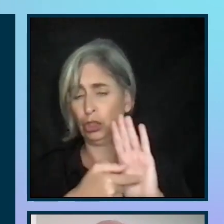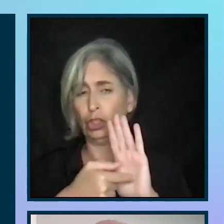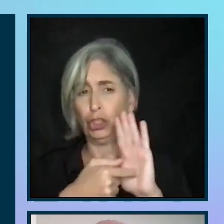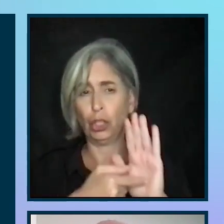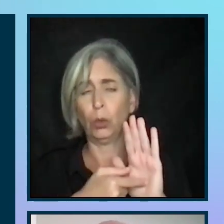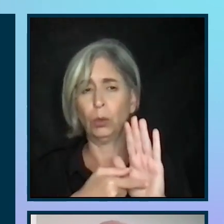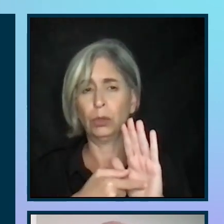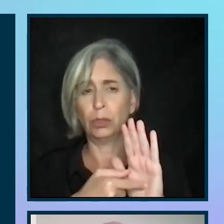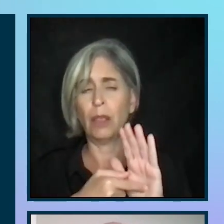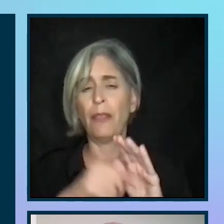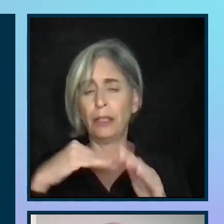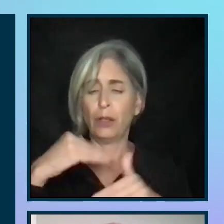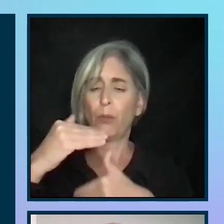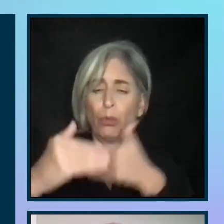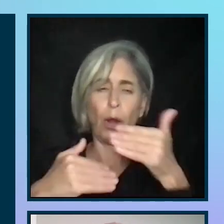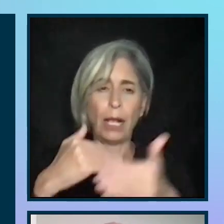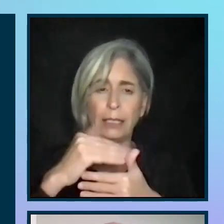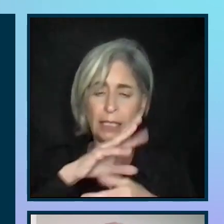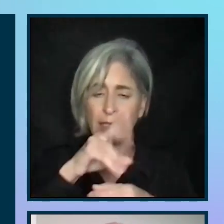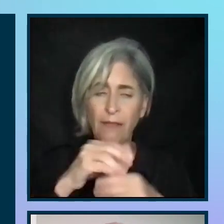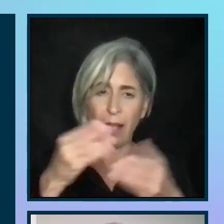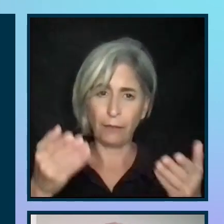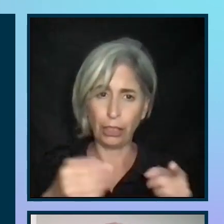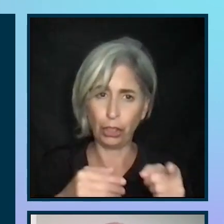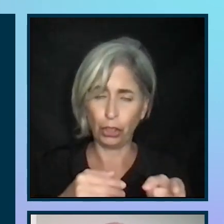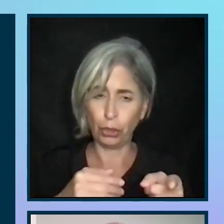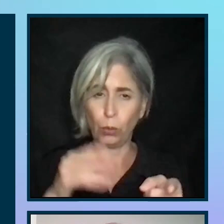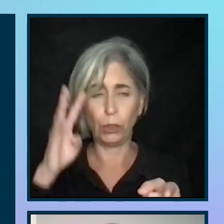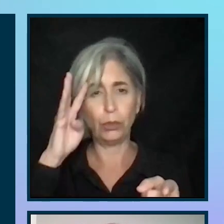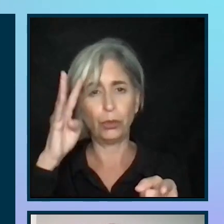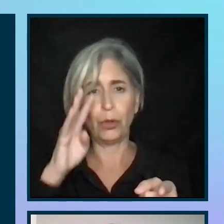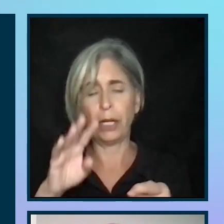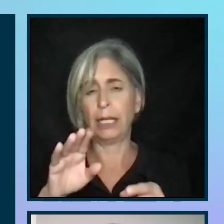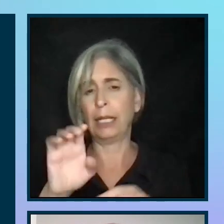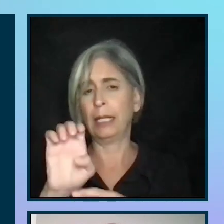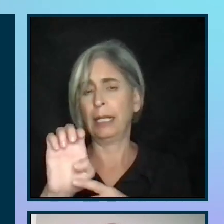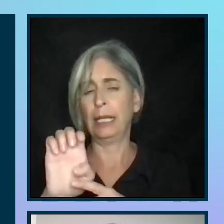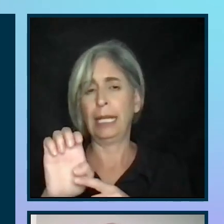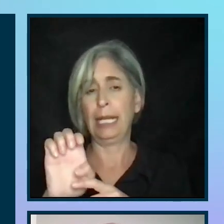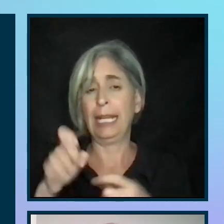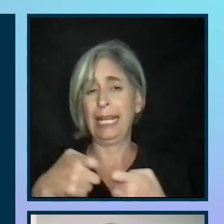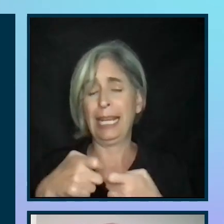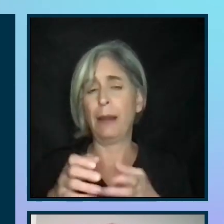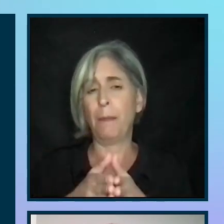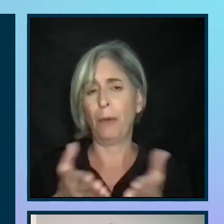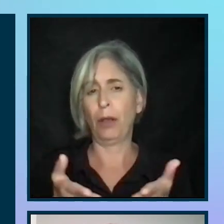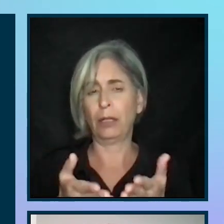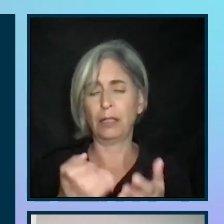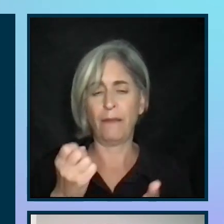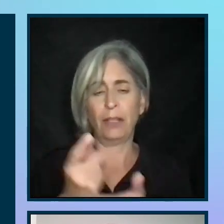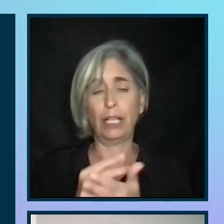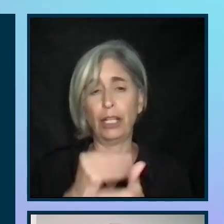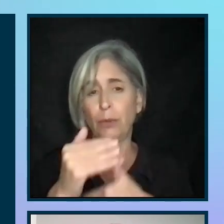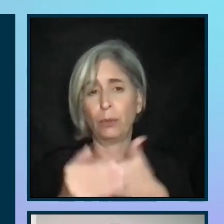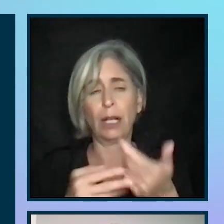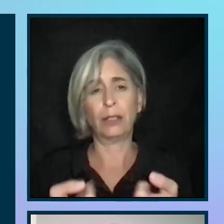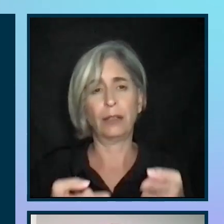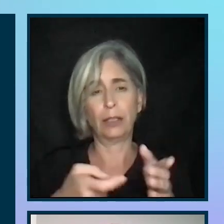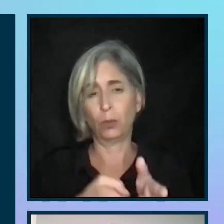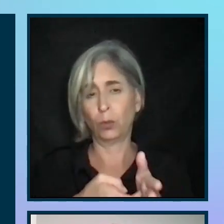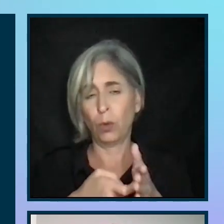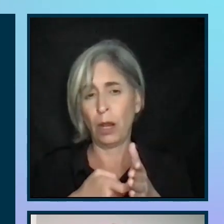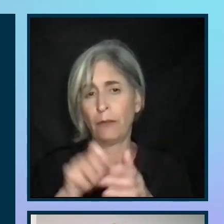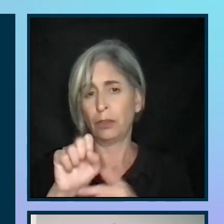is a cascading process that's involved here when you're generating an EPUB. And there's a validation process that takes place within the